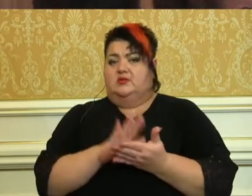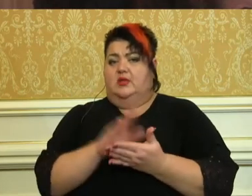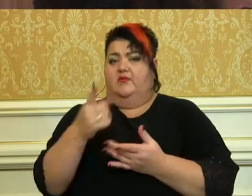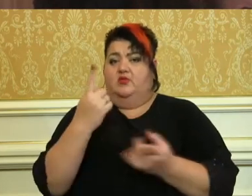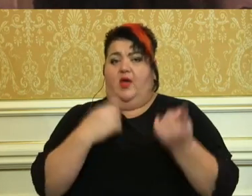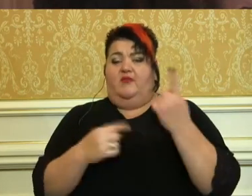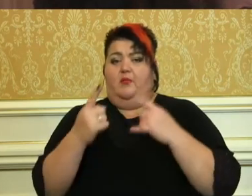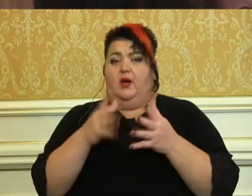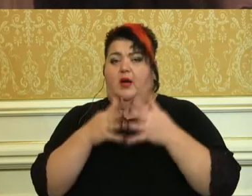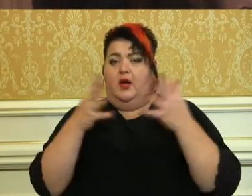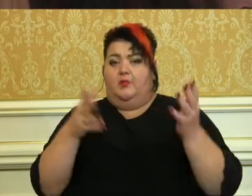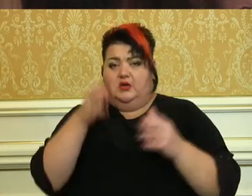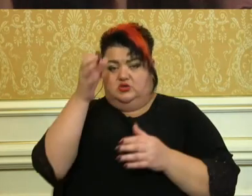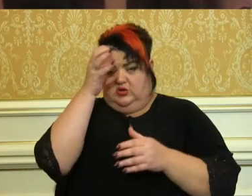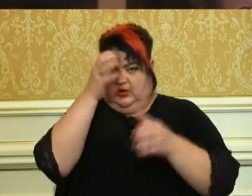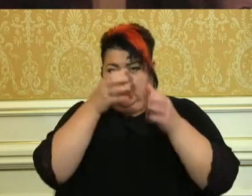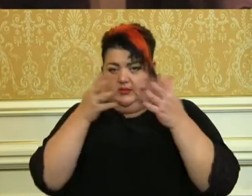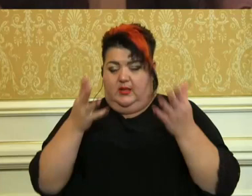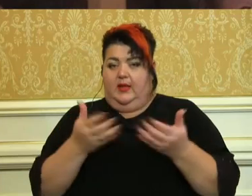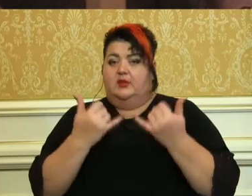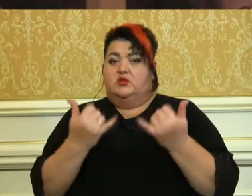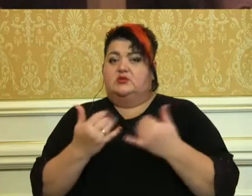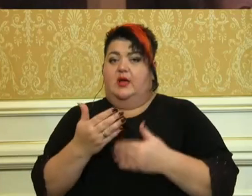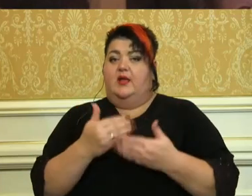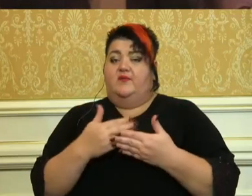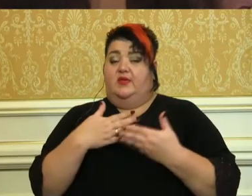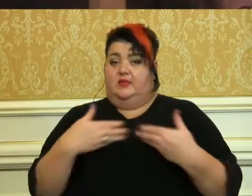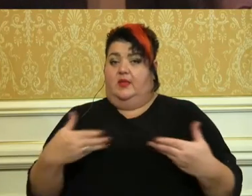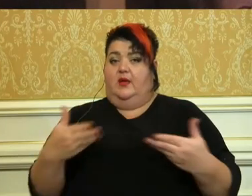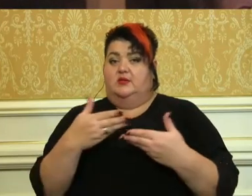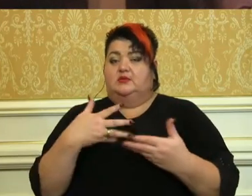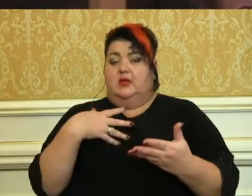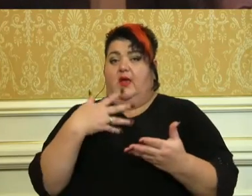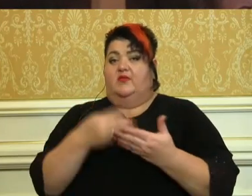editor of the newspaper, because it demands a lot of intellectual efforts. And